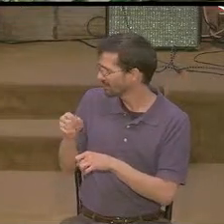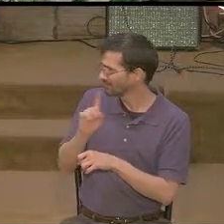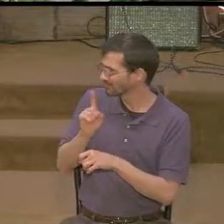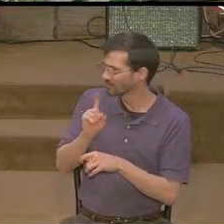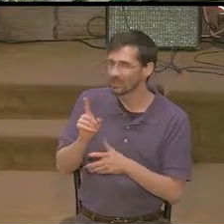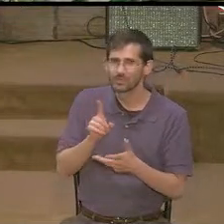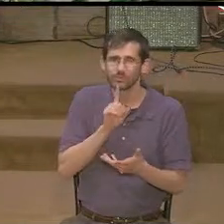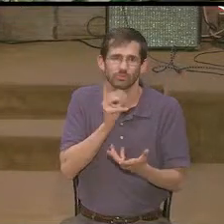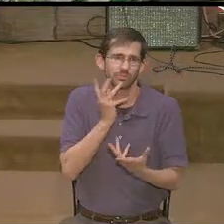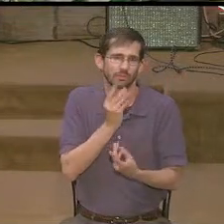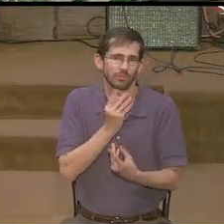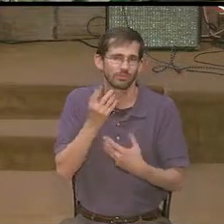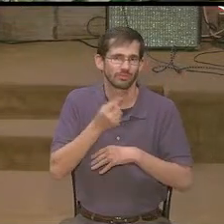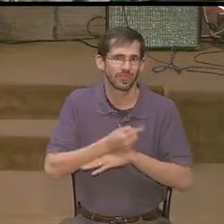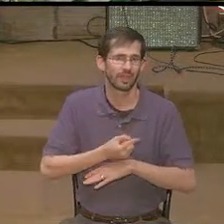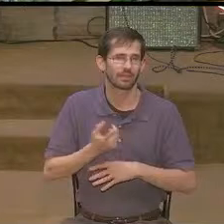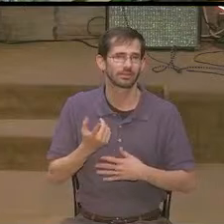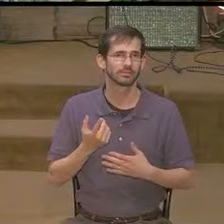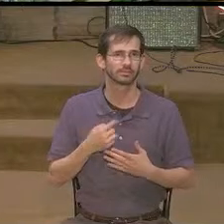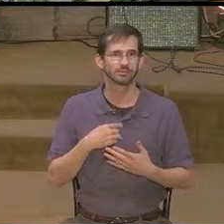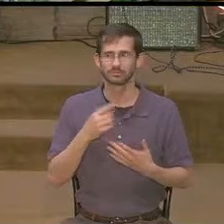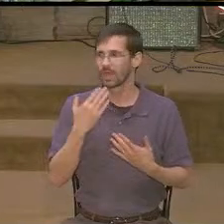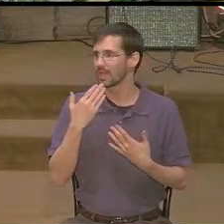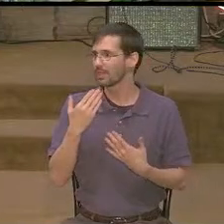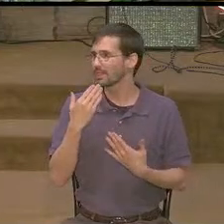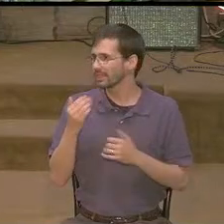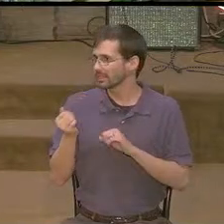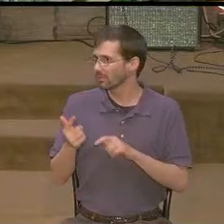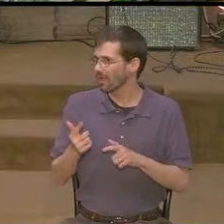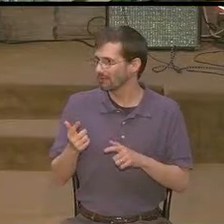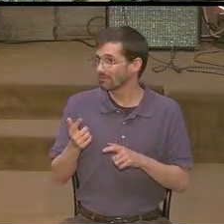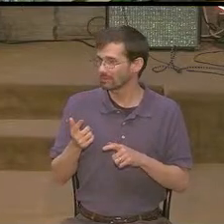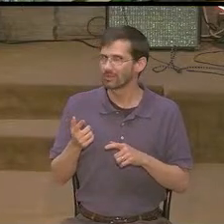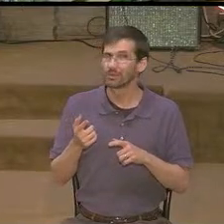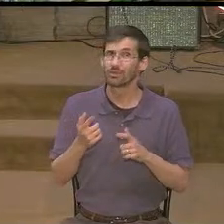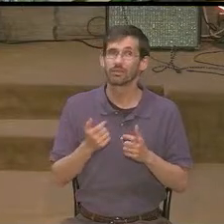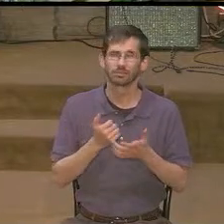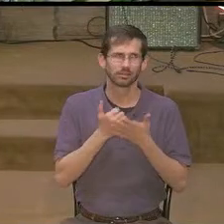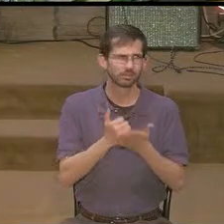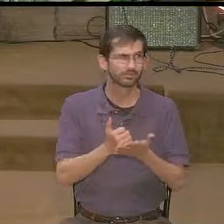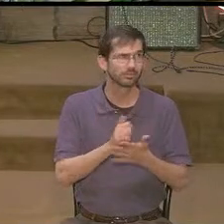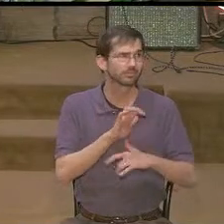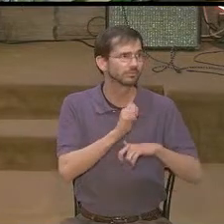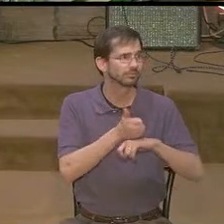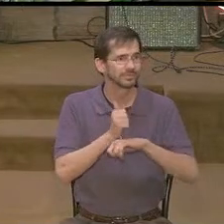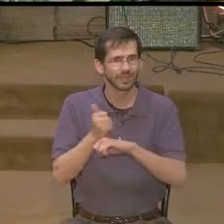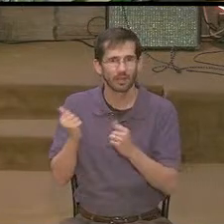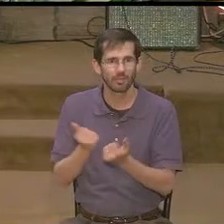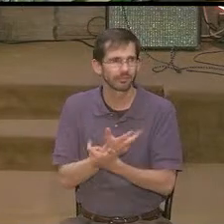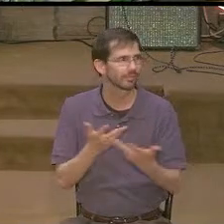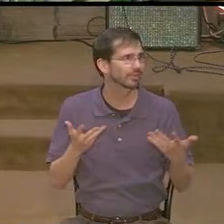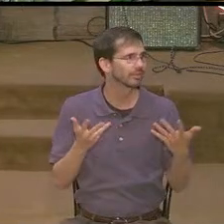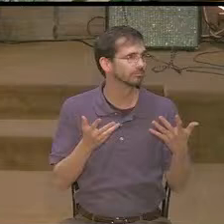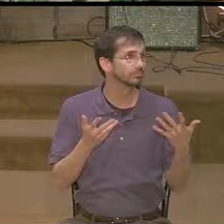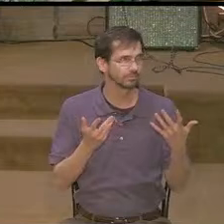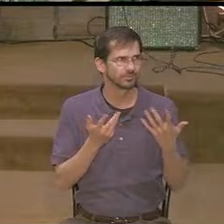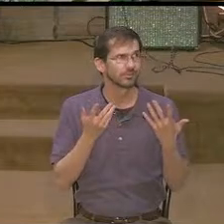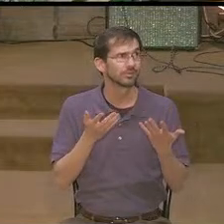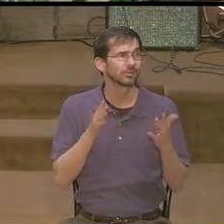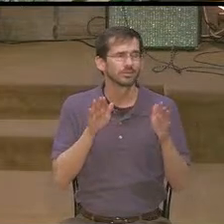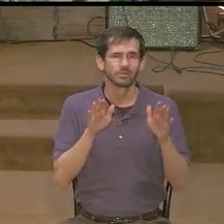really beautiful day. So thank you, everyone who made it possible. It was just a great day. Lots of